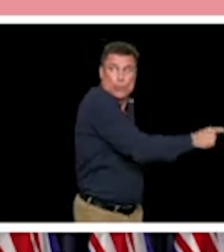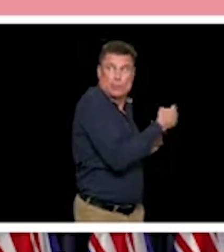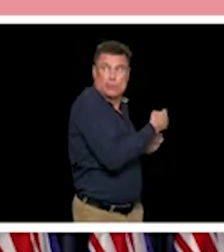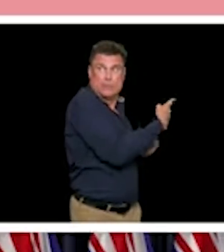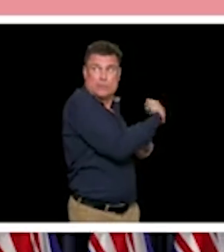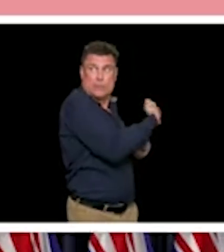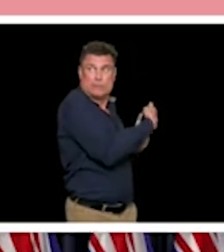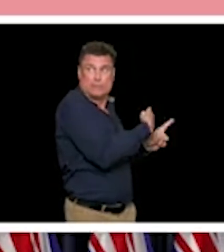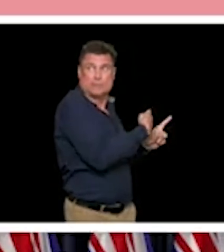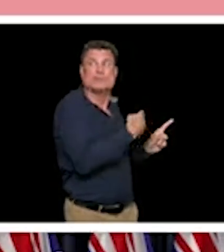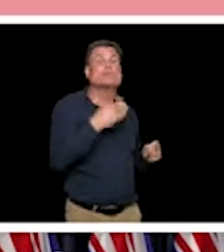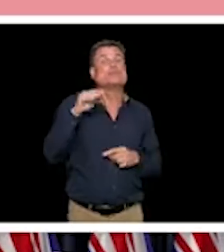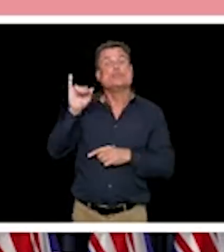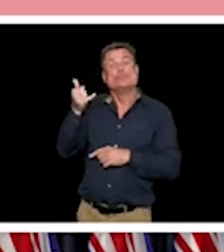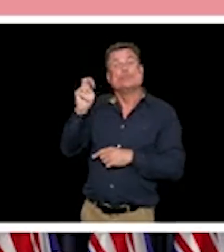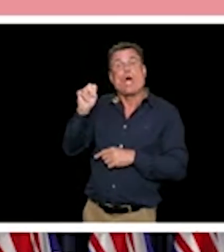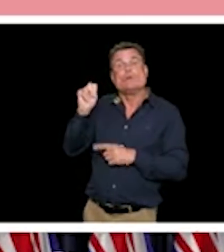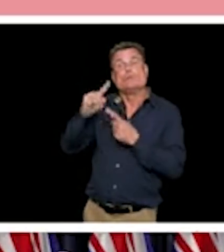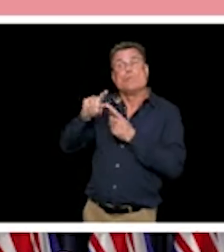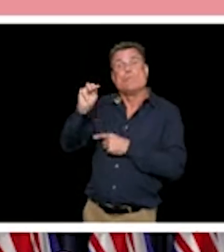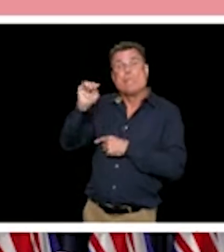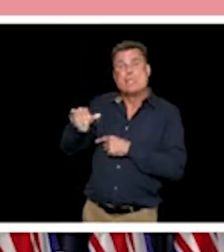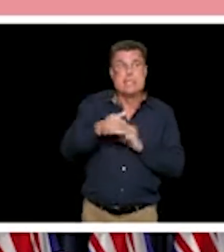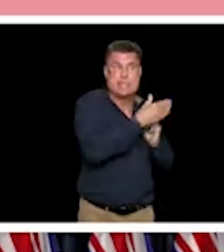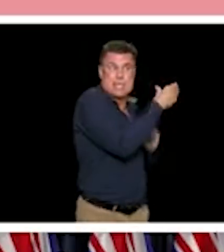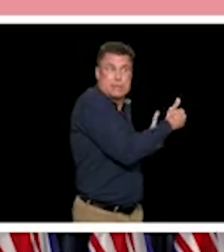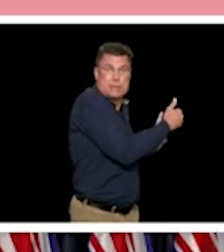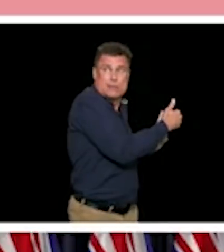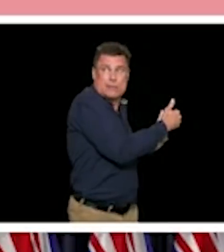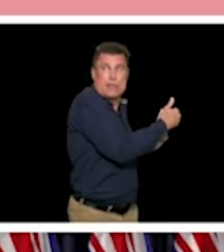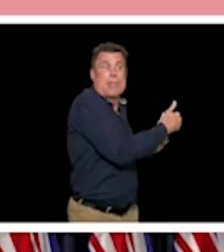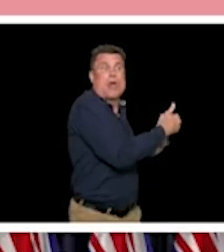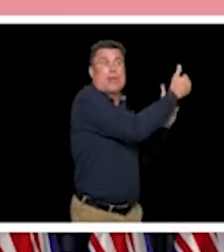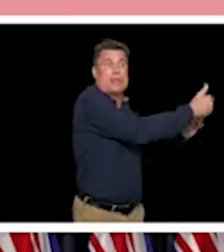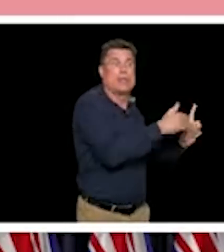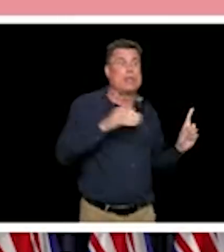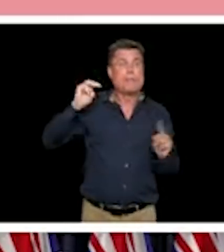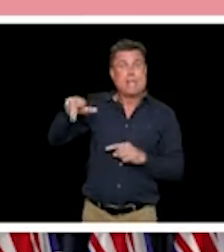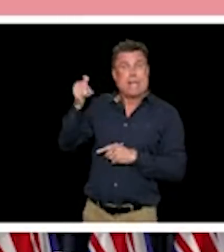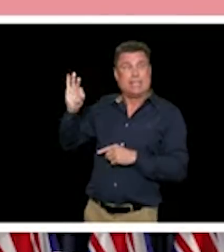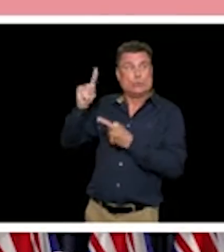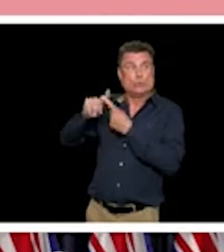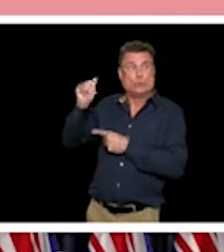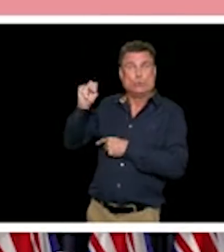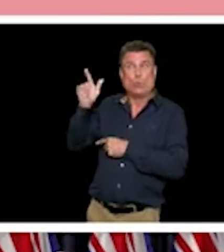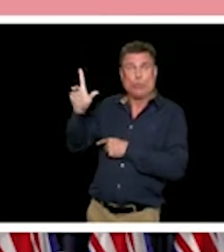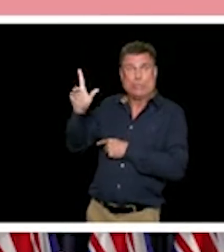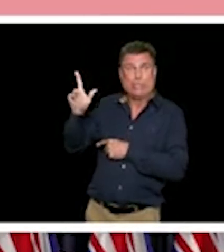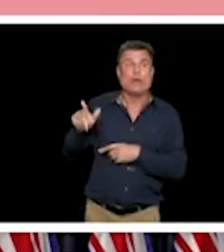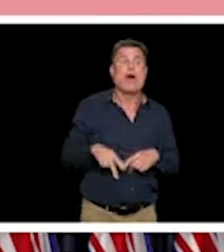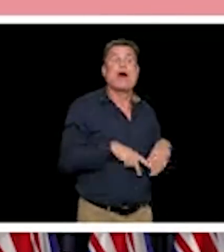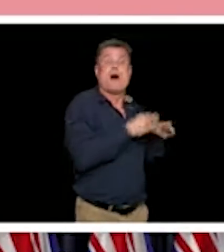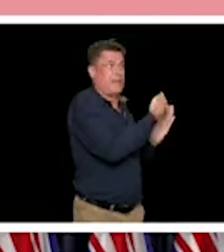of May, and we can see it's fairly evenly distributed. What we see is a preponderance of older people, and as we